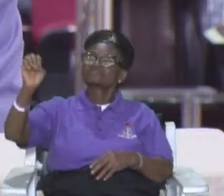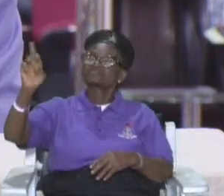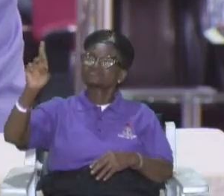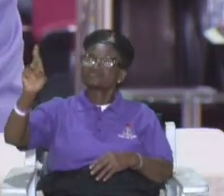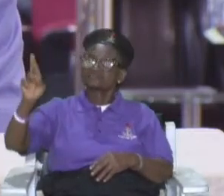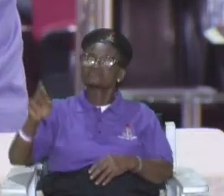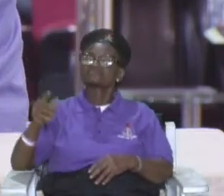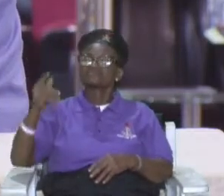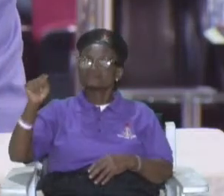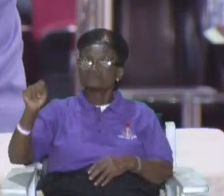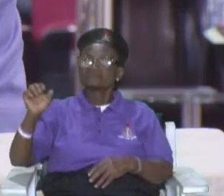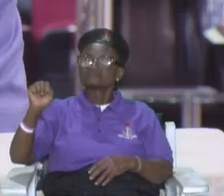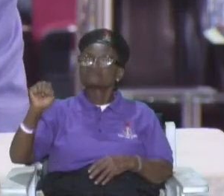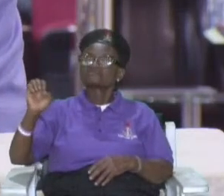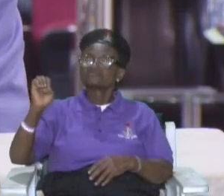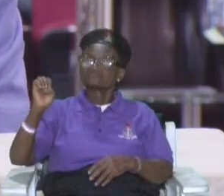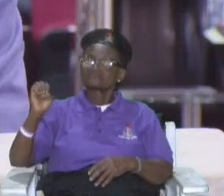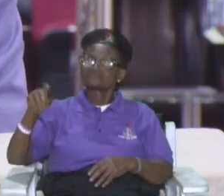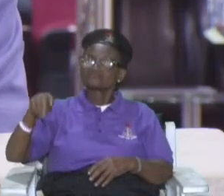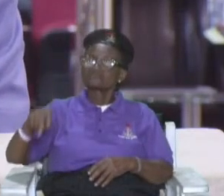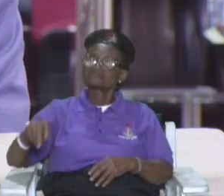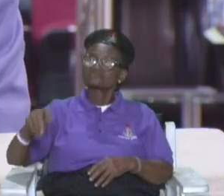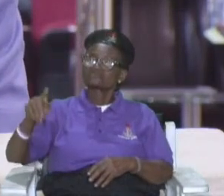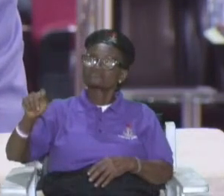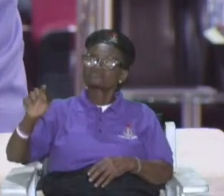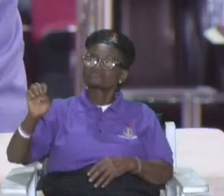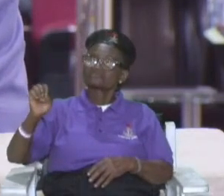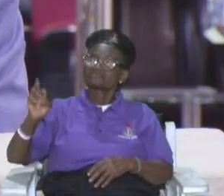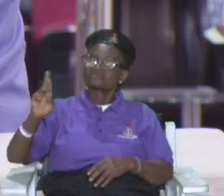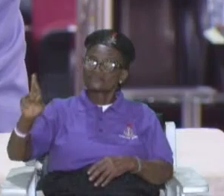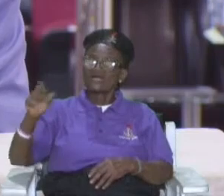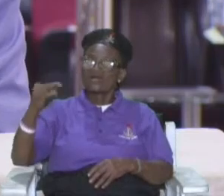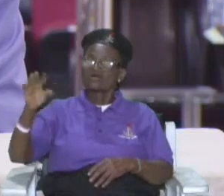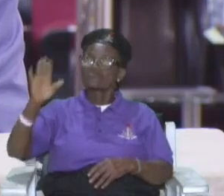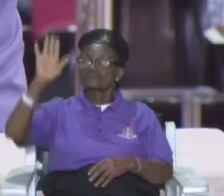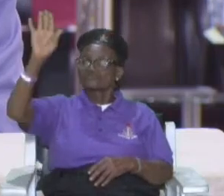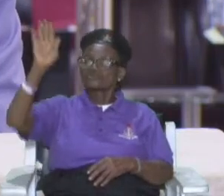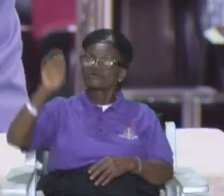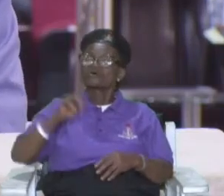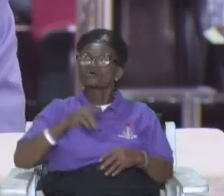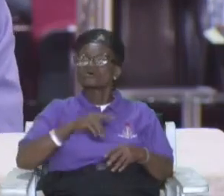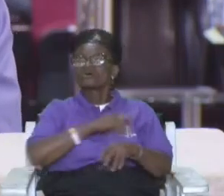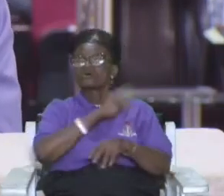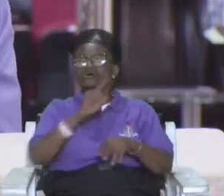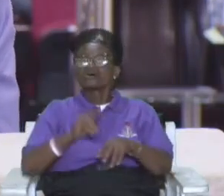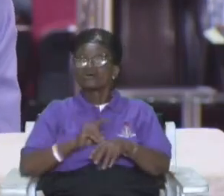your kingdom is a scepter of uprightness."